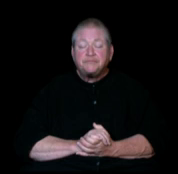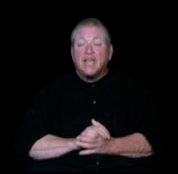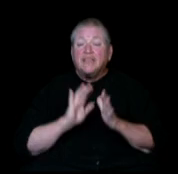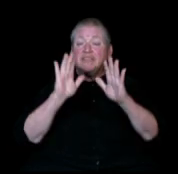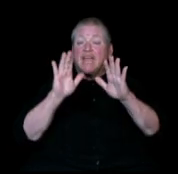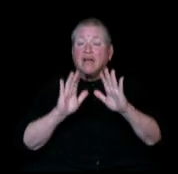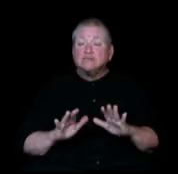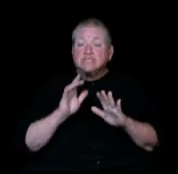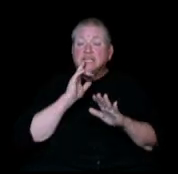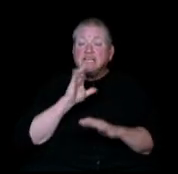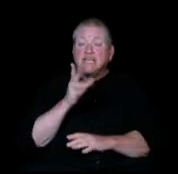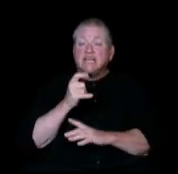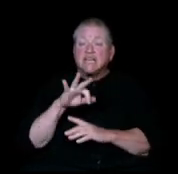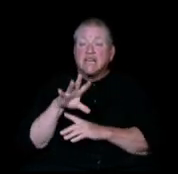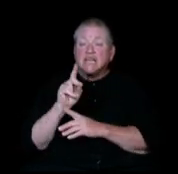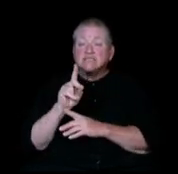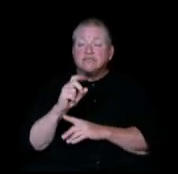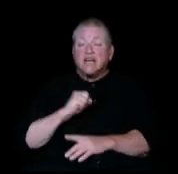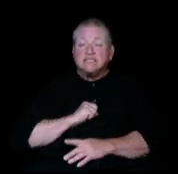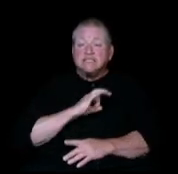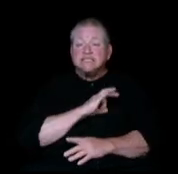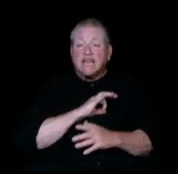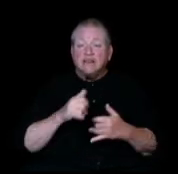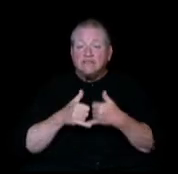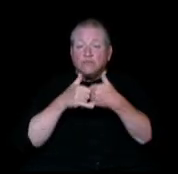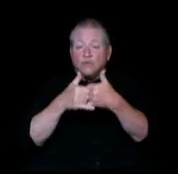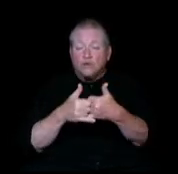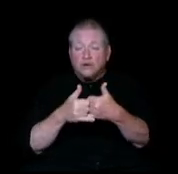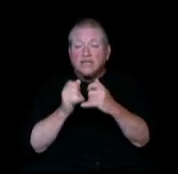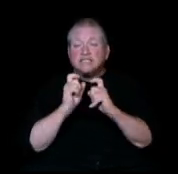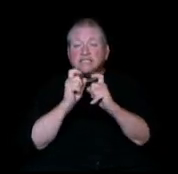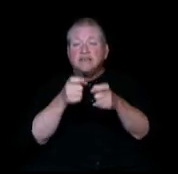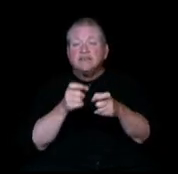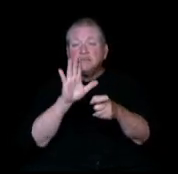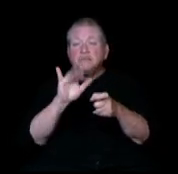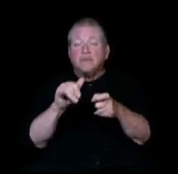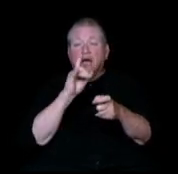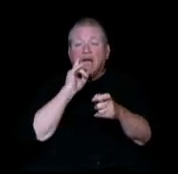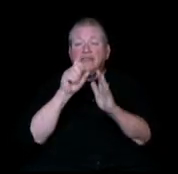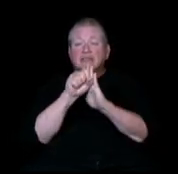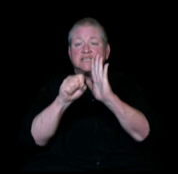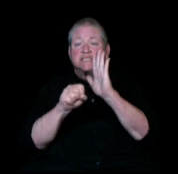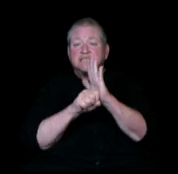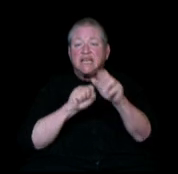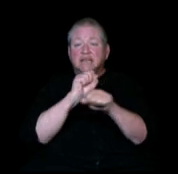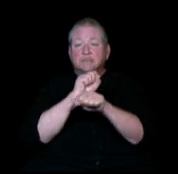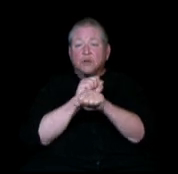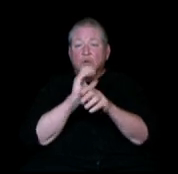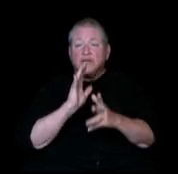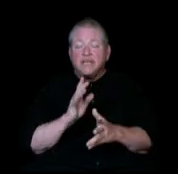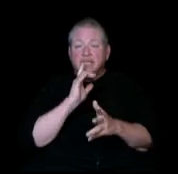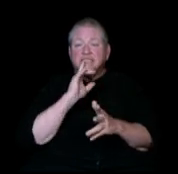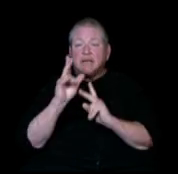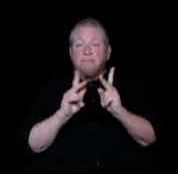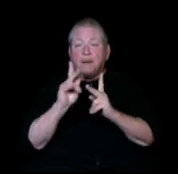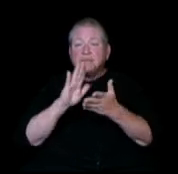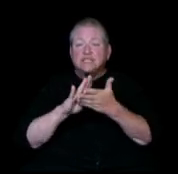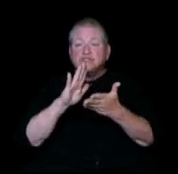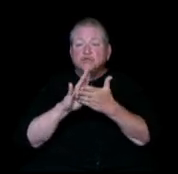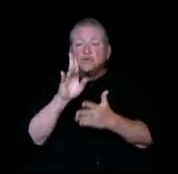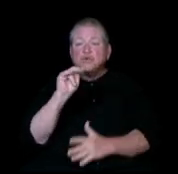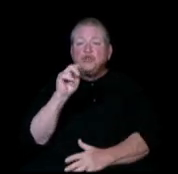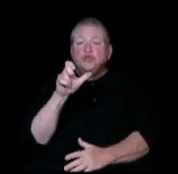The Outstanding Classified Staff Award is presented by the Western Federation of State Employees and Public School Employees Unions at